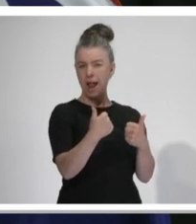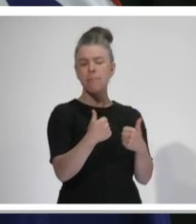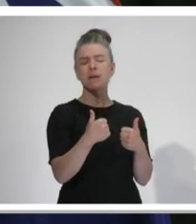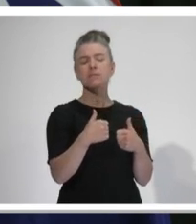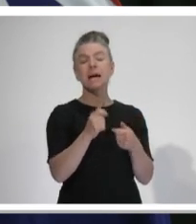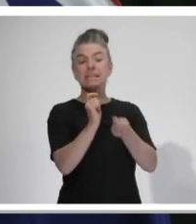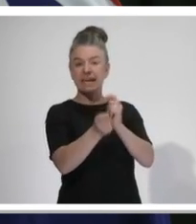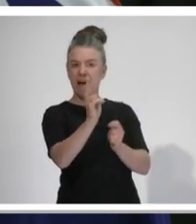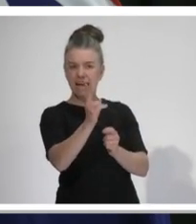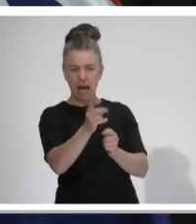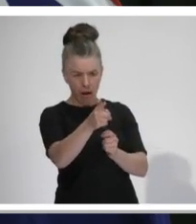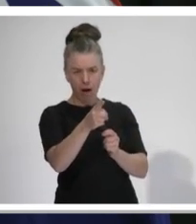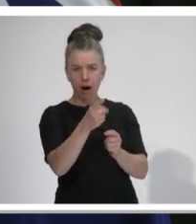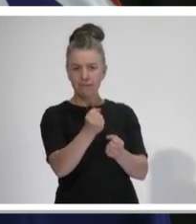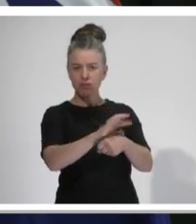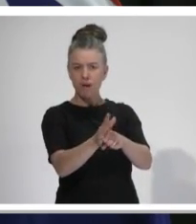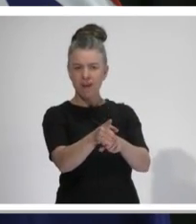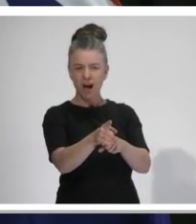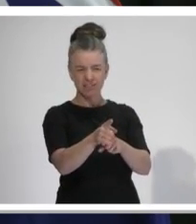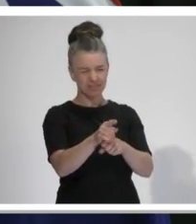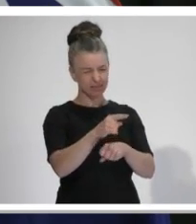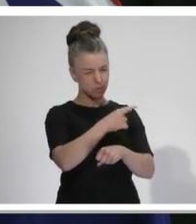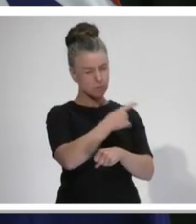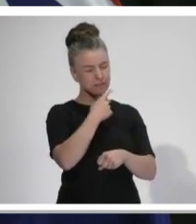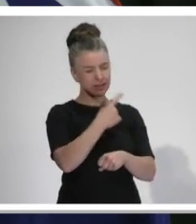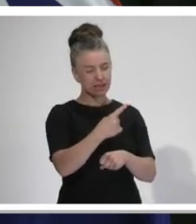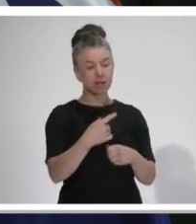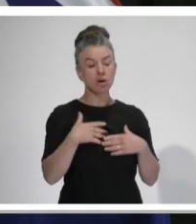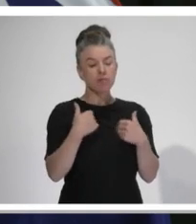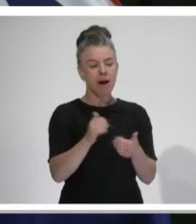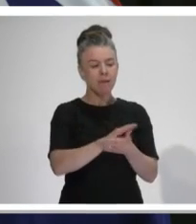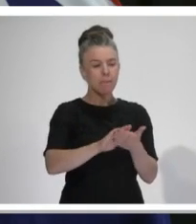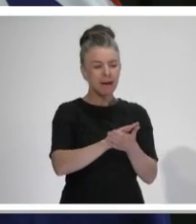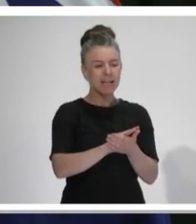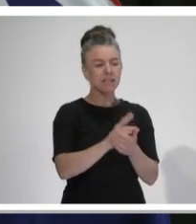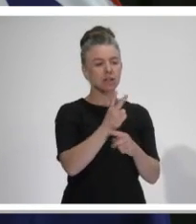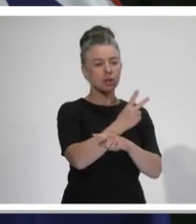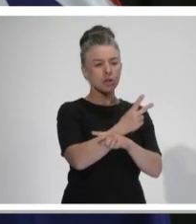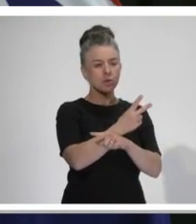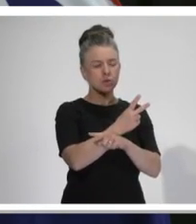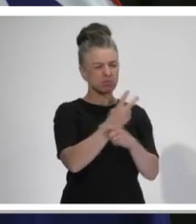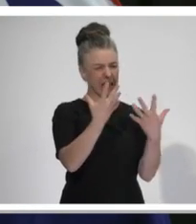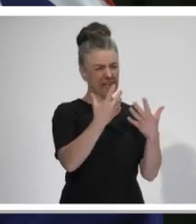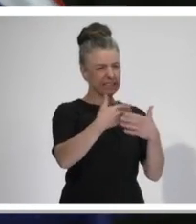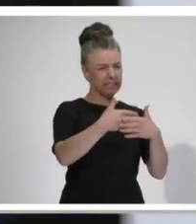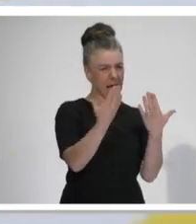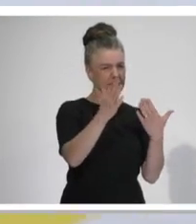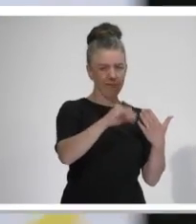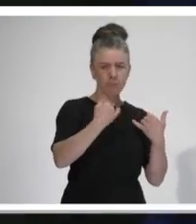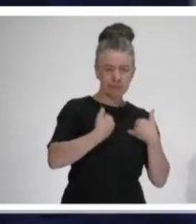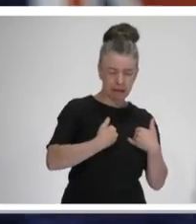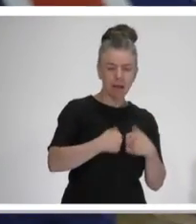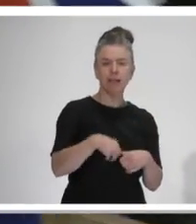day. Is that 48-hour window suitable? Well, on our website, we have